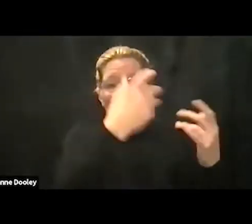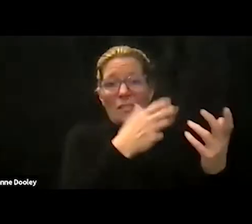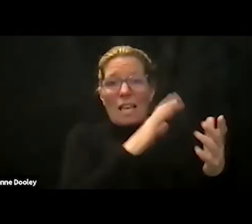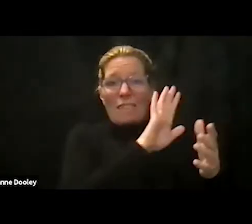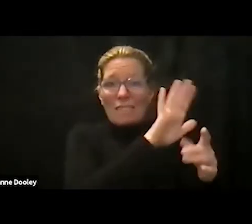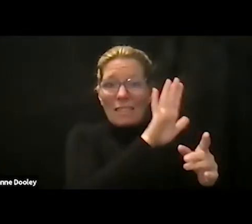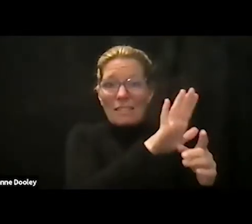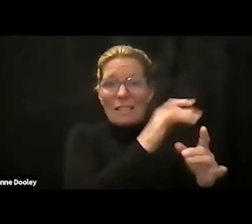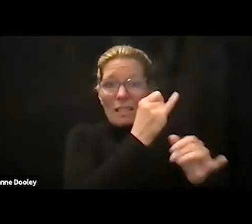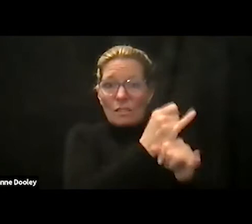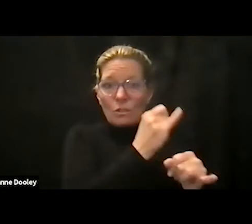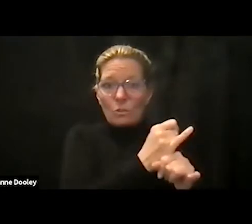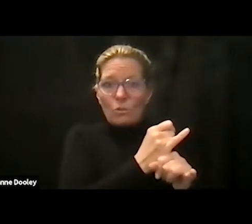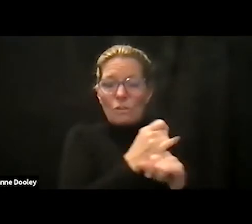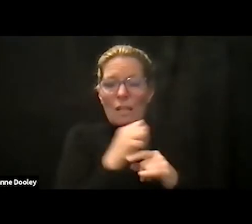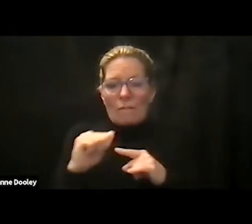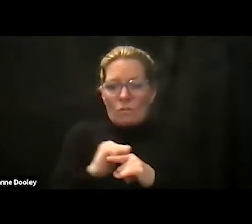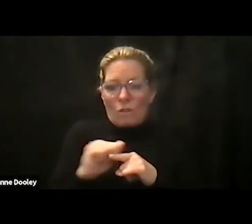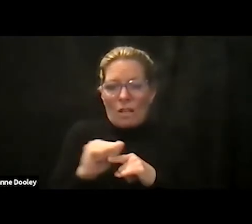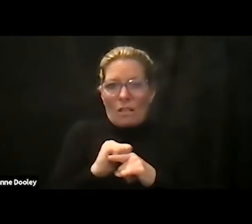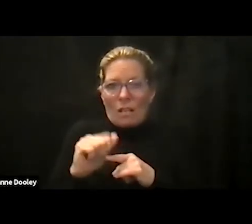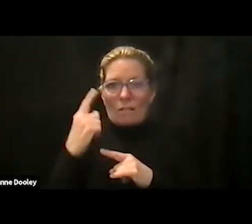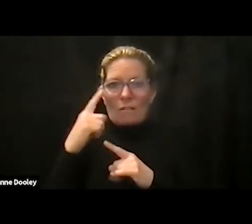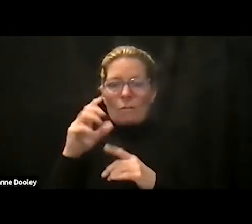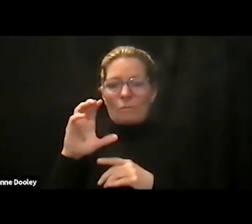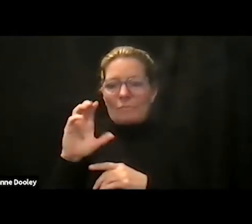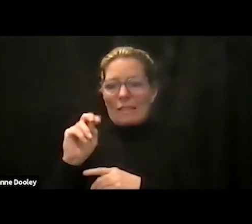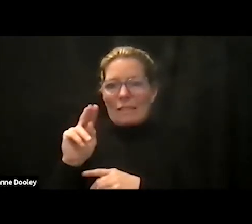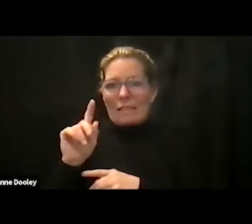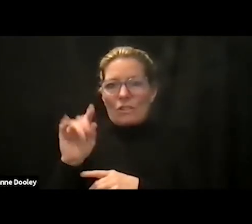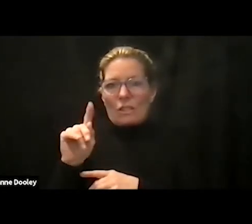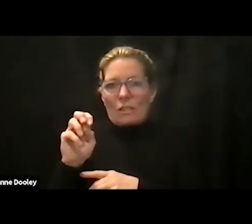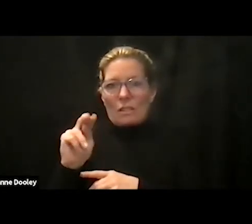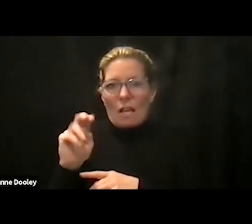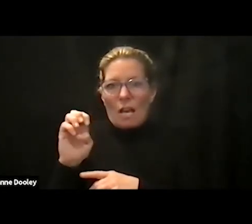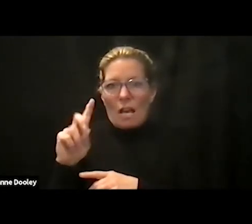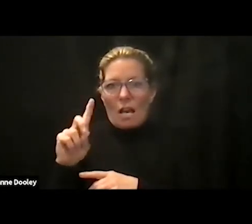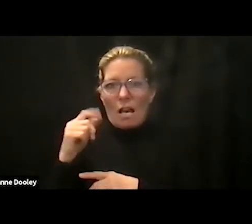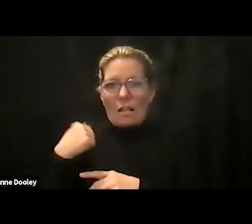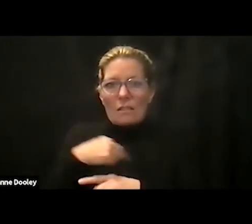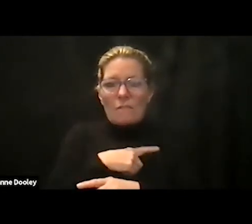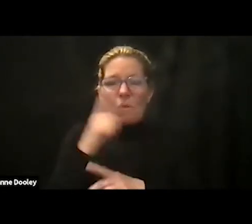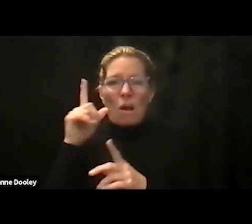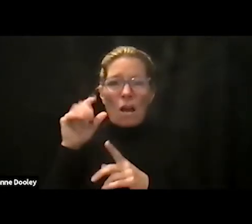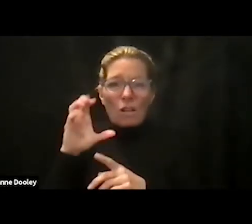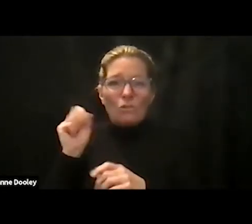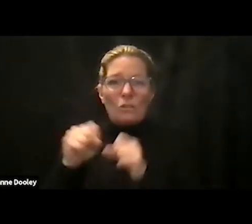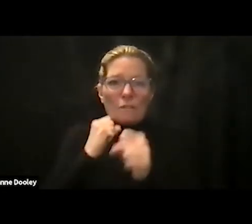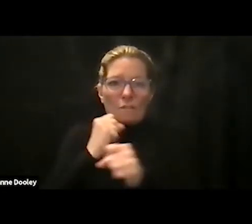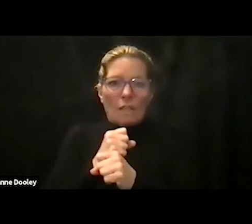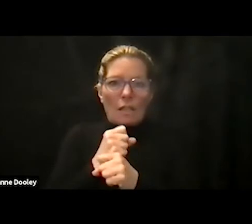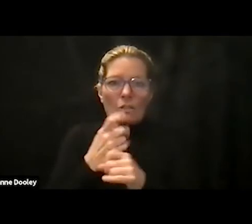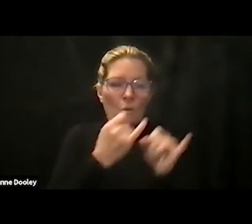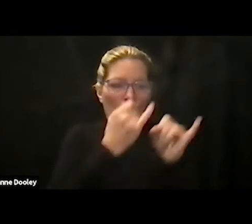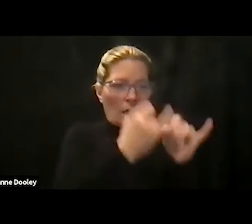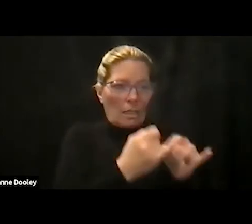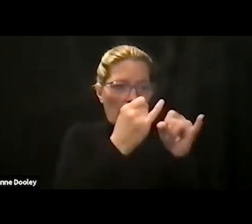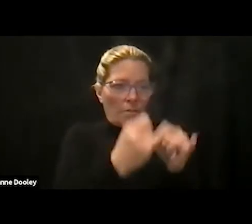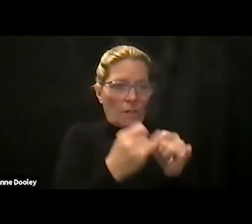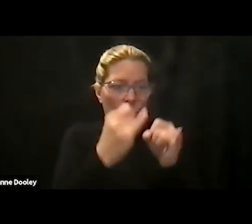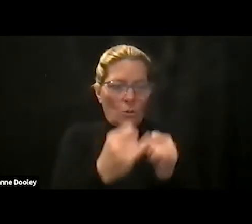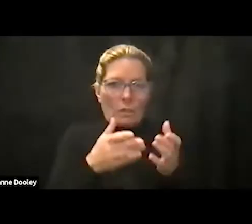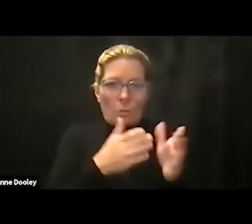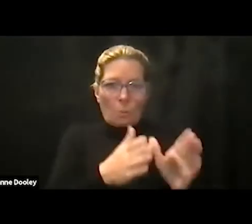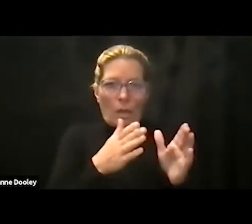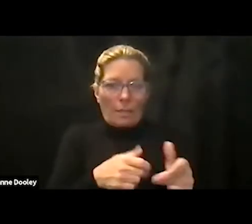have conditioned us for hundreds of years to operate within this individualistic manner, right? And it has